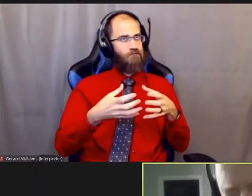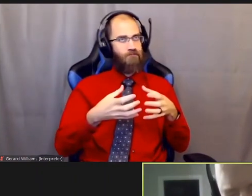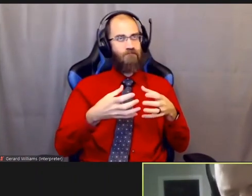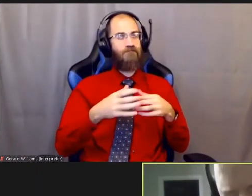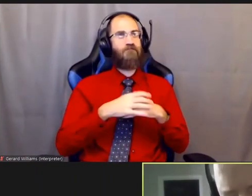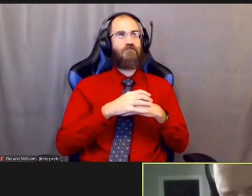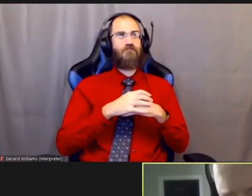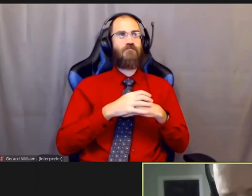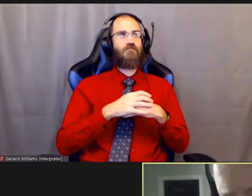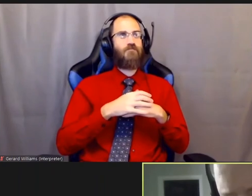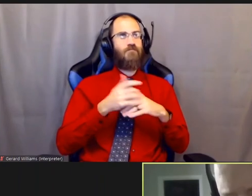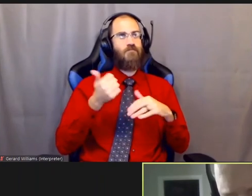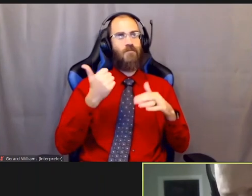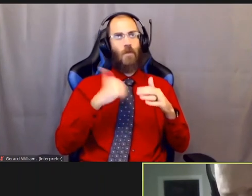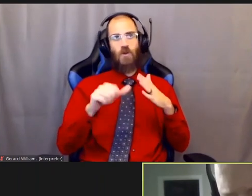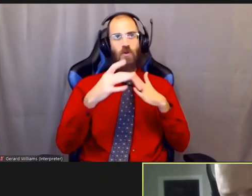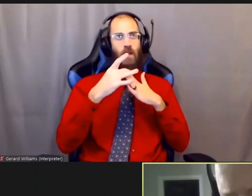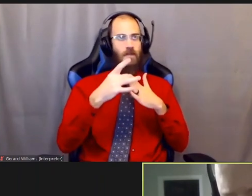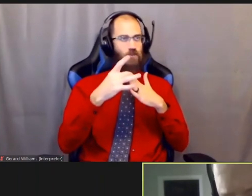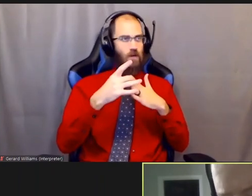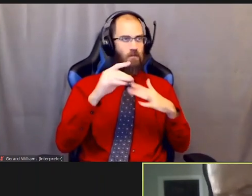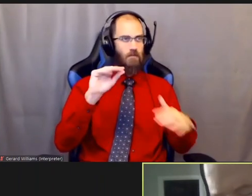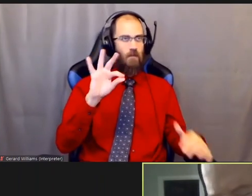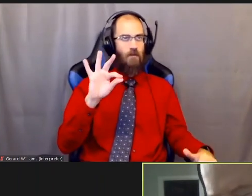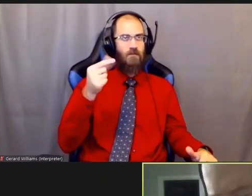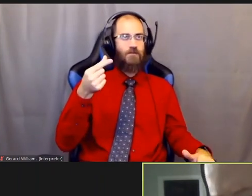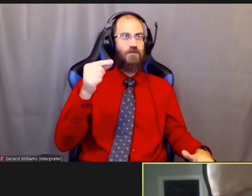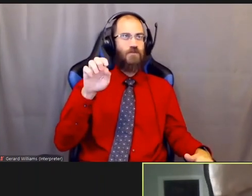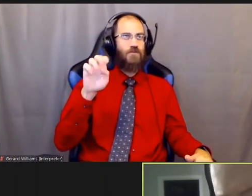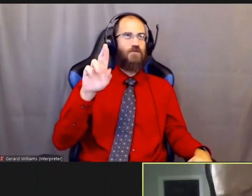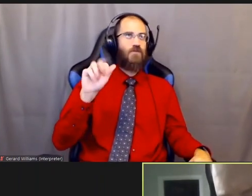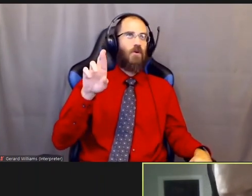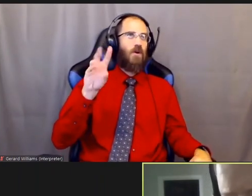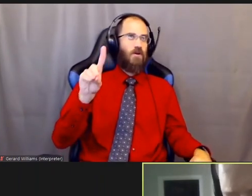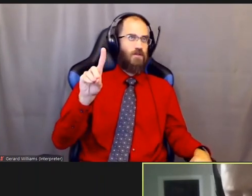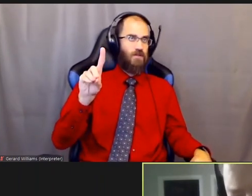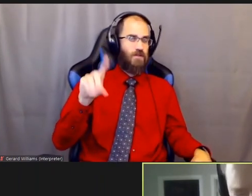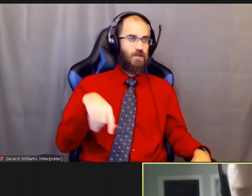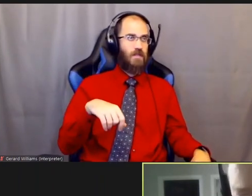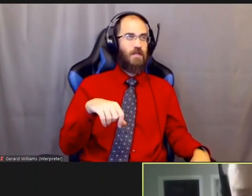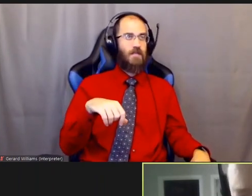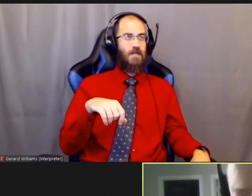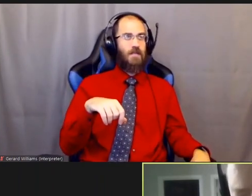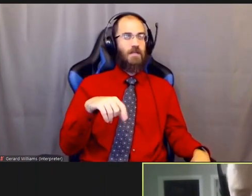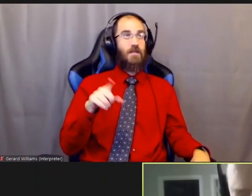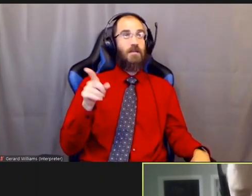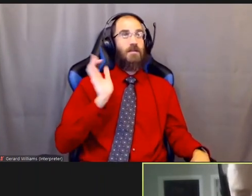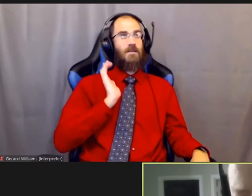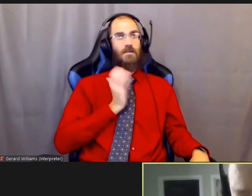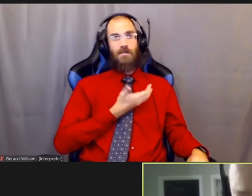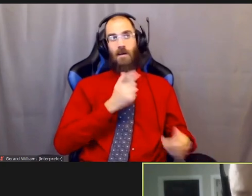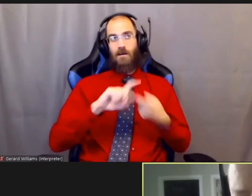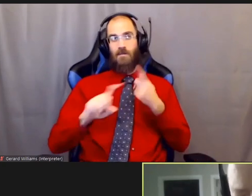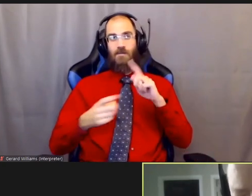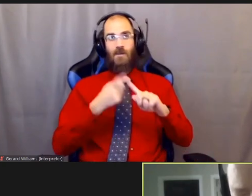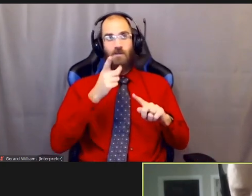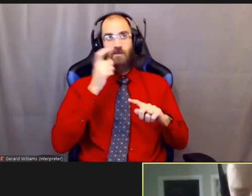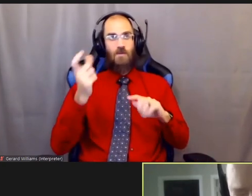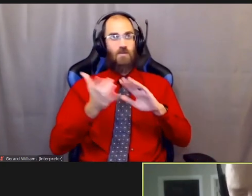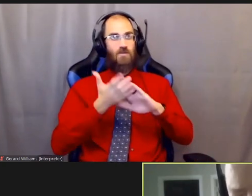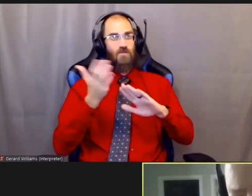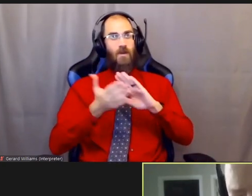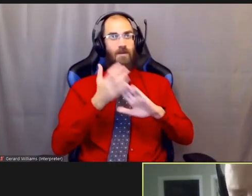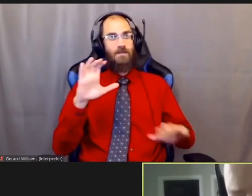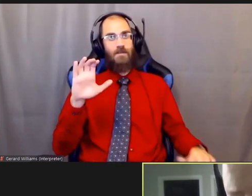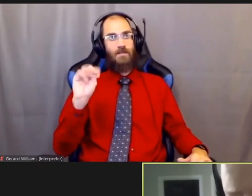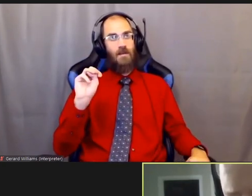and under the leadership of Gerard, our friends who run our